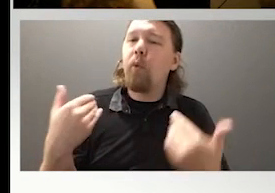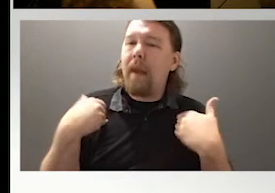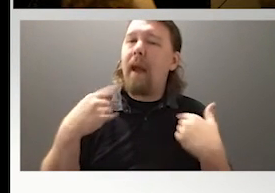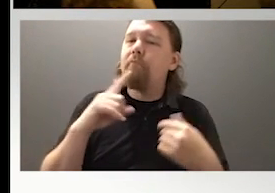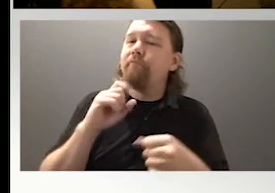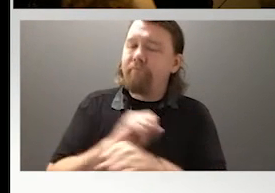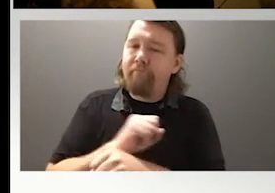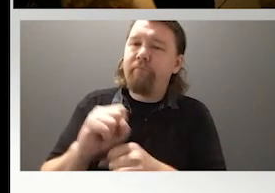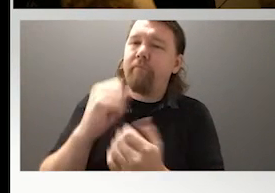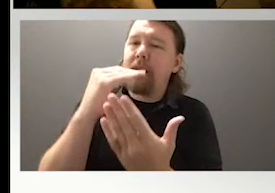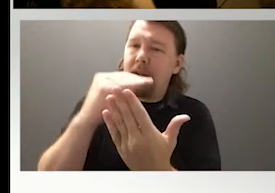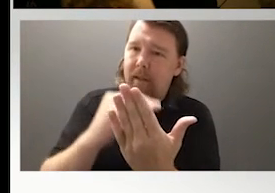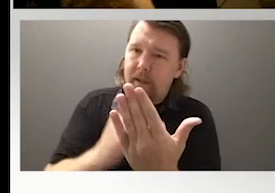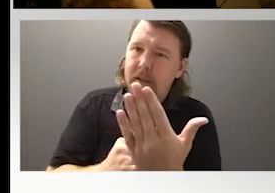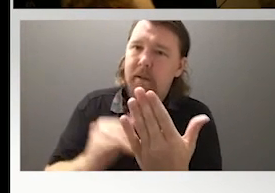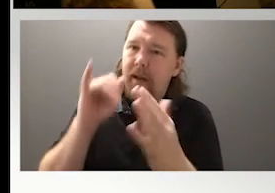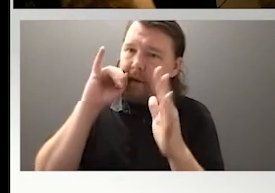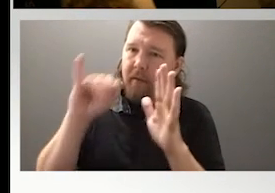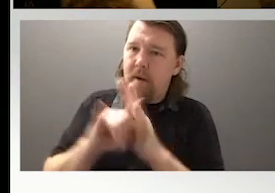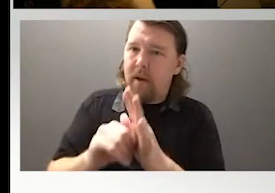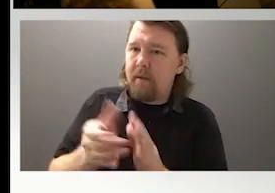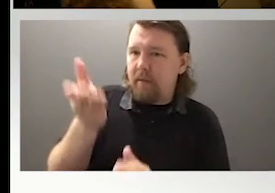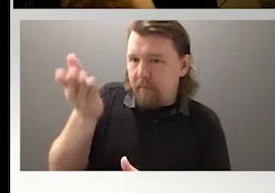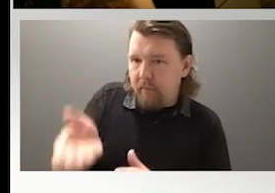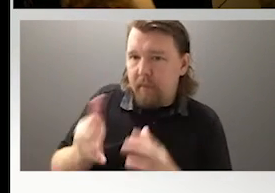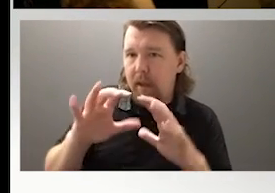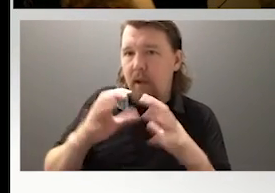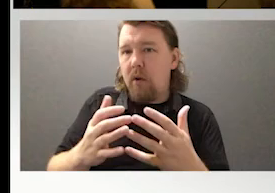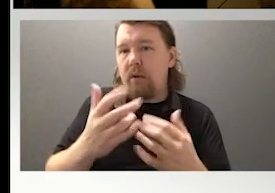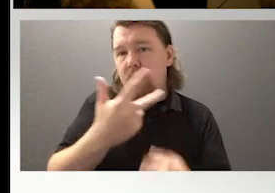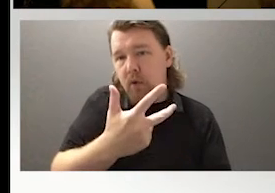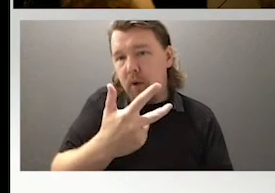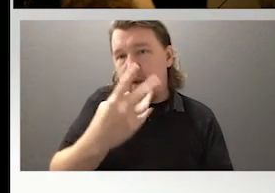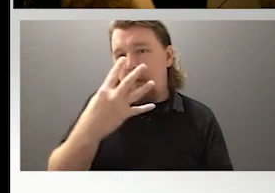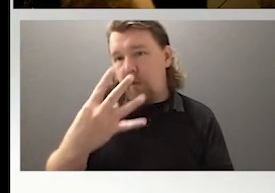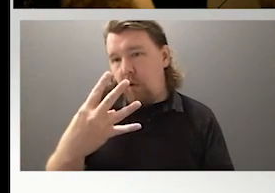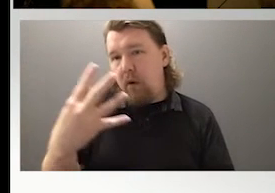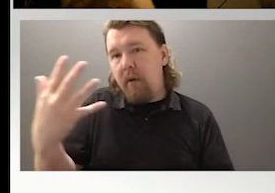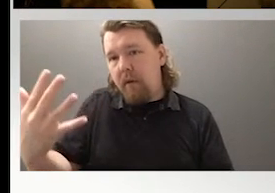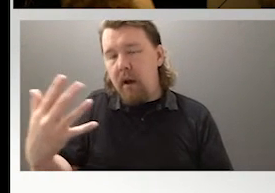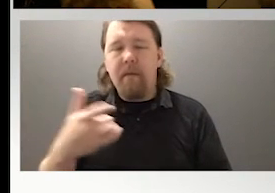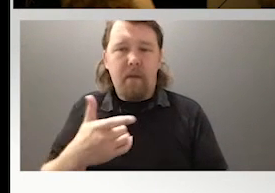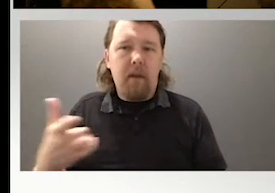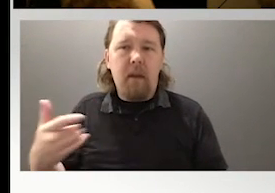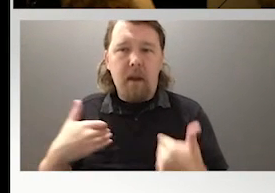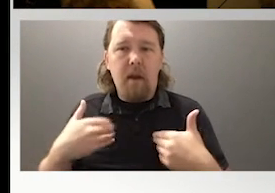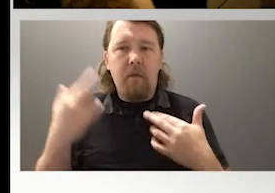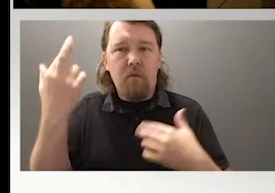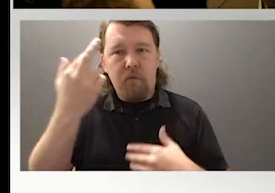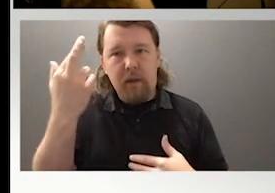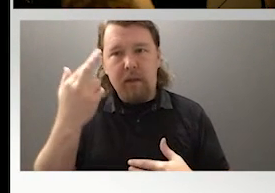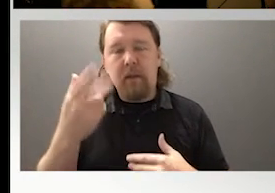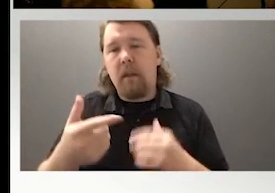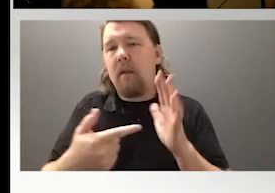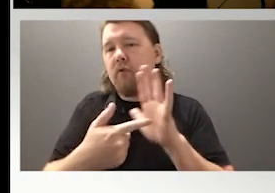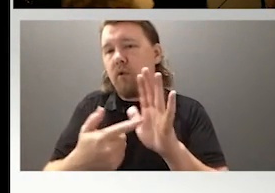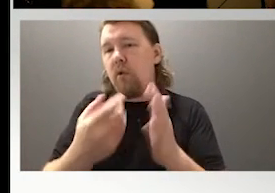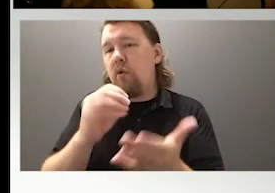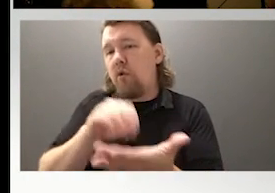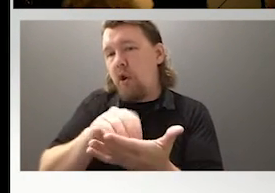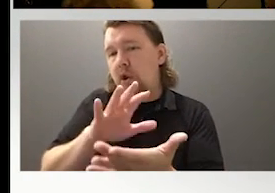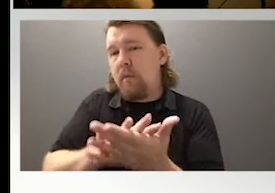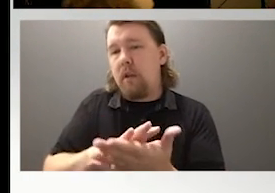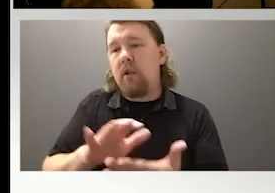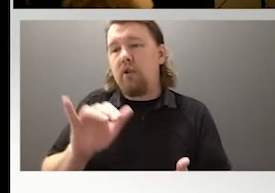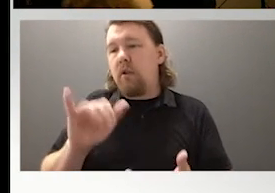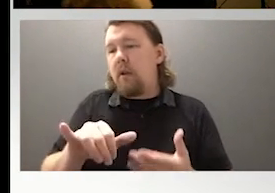that identifies them as being in categories 3, 4, and 5, and there's a reason why. And they have presented documentation